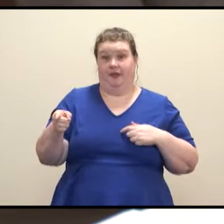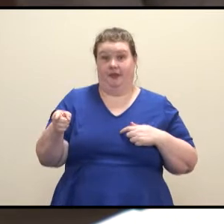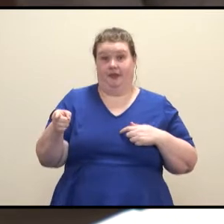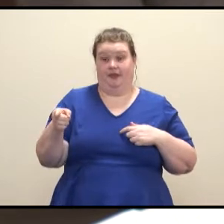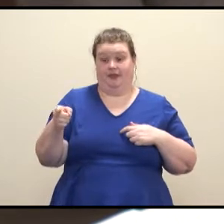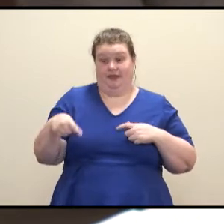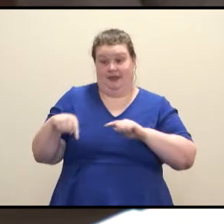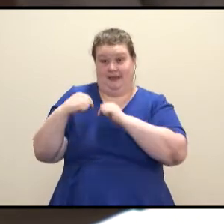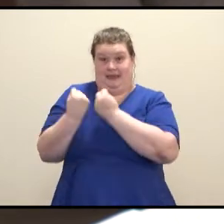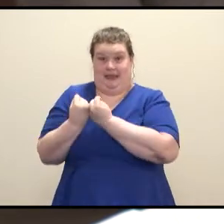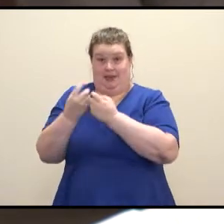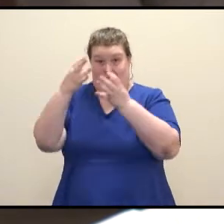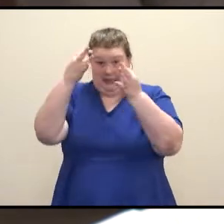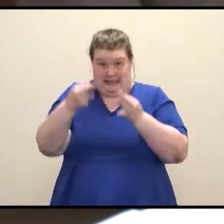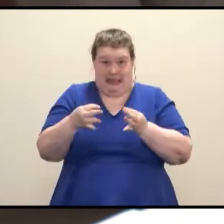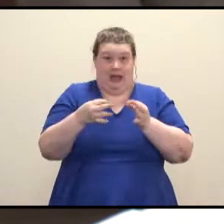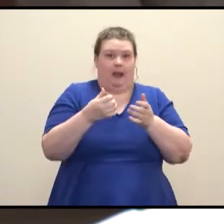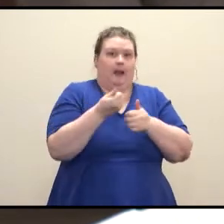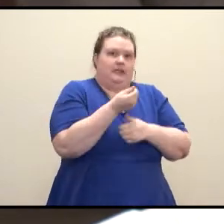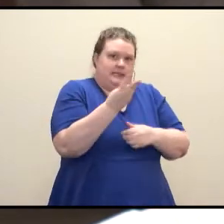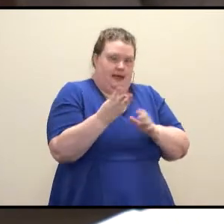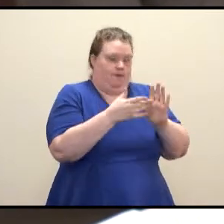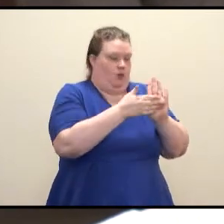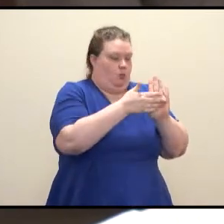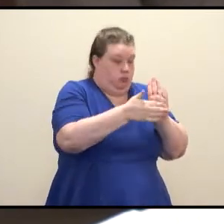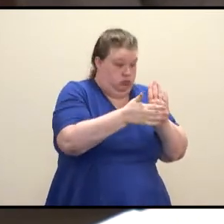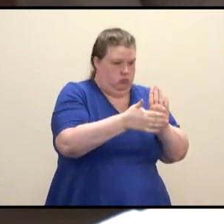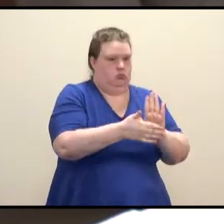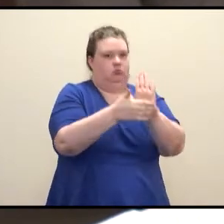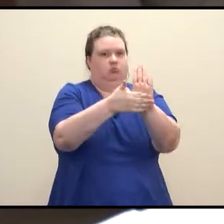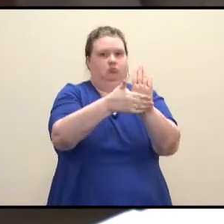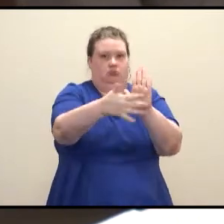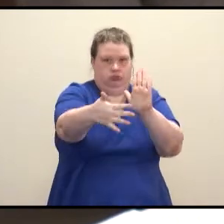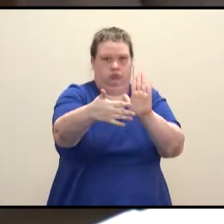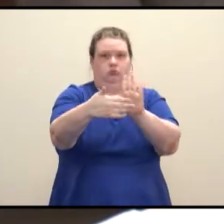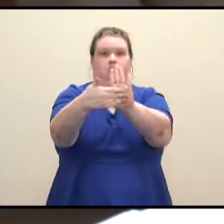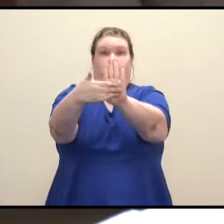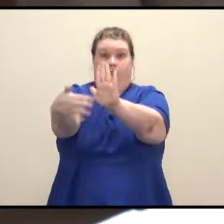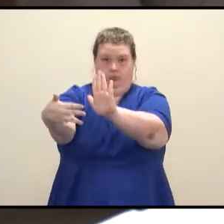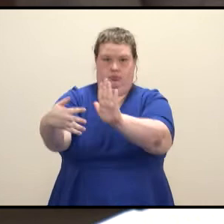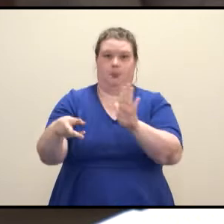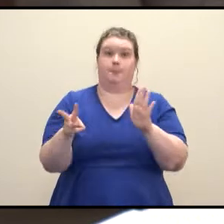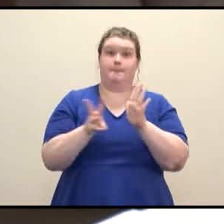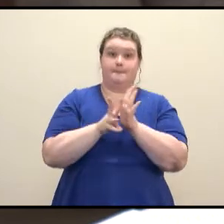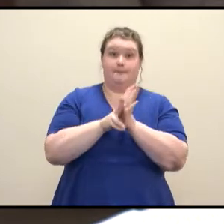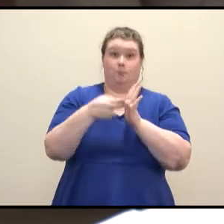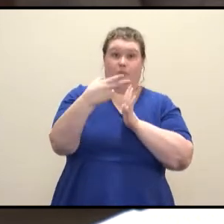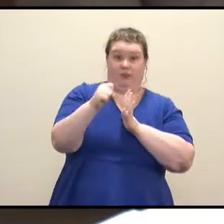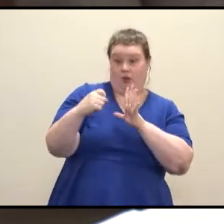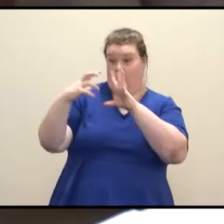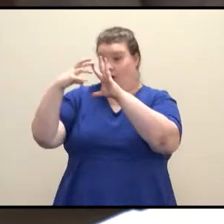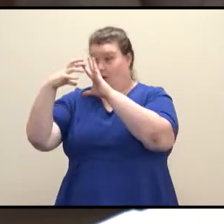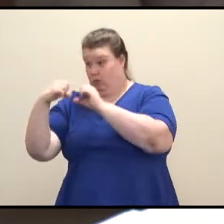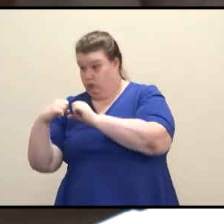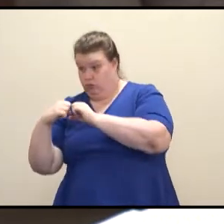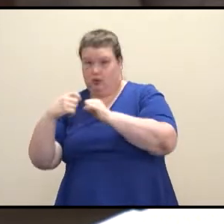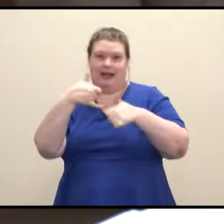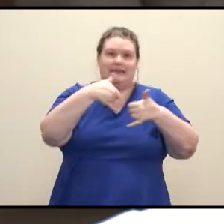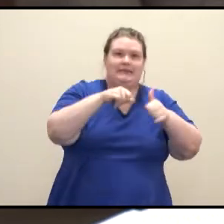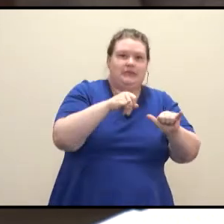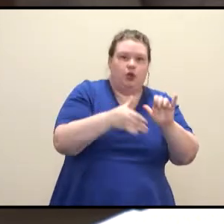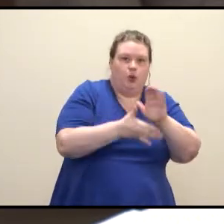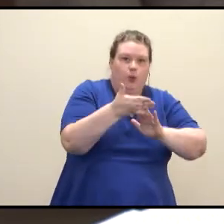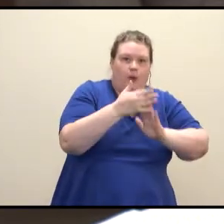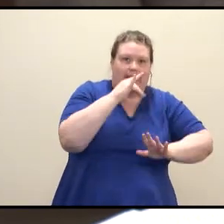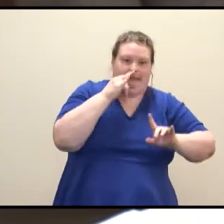project over multiple phases, because as you know, we're rebuilding Waco High School while Waco High School stays operational.